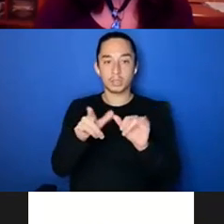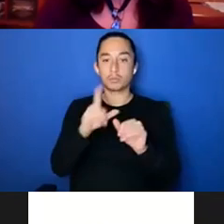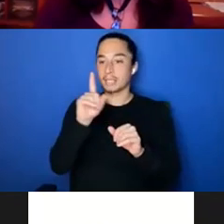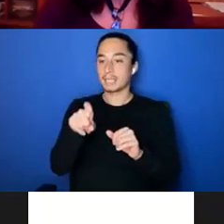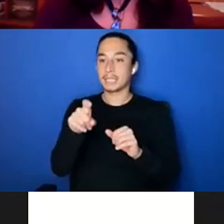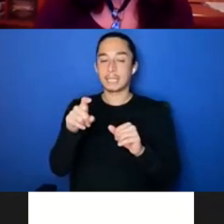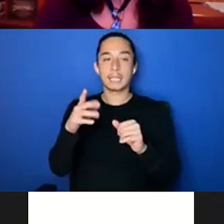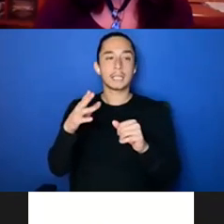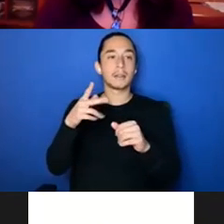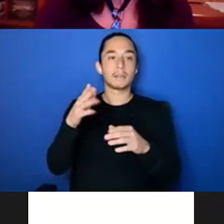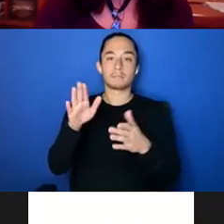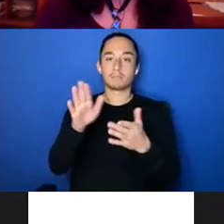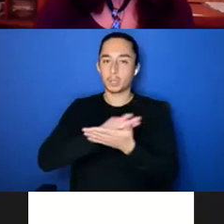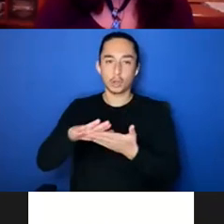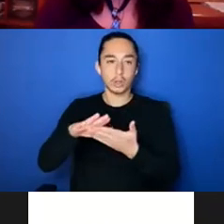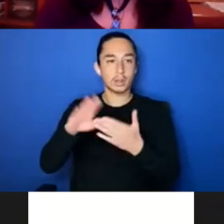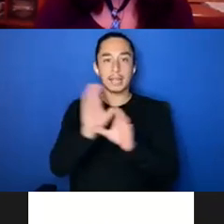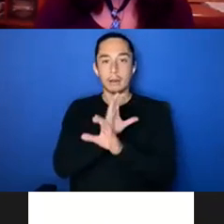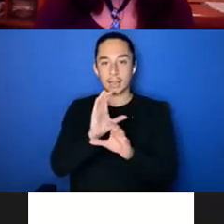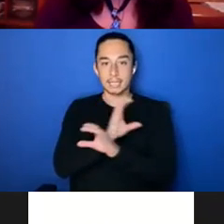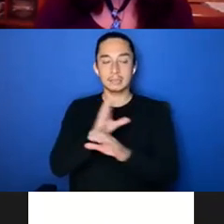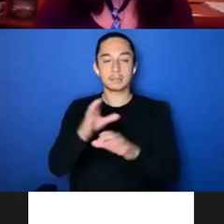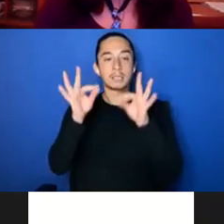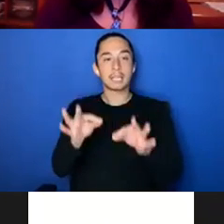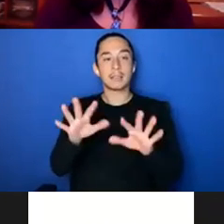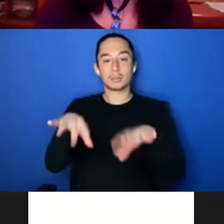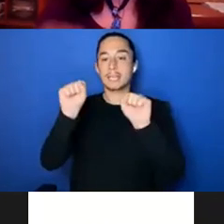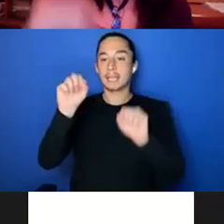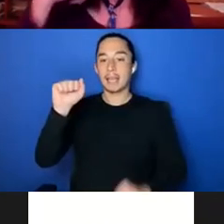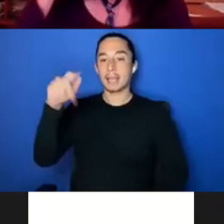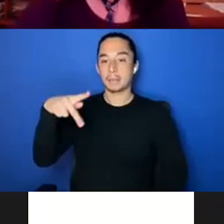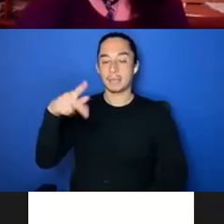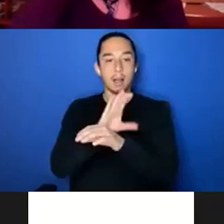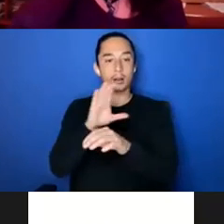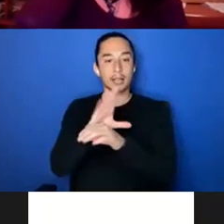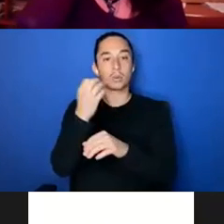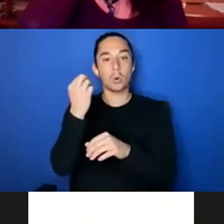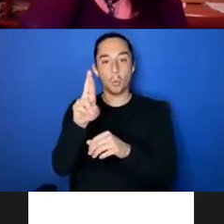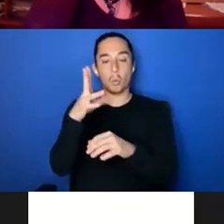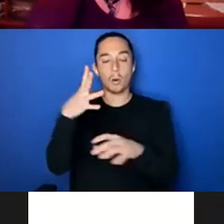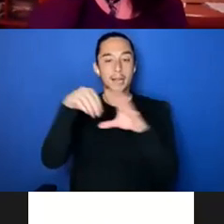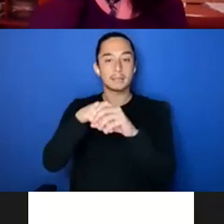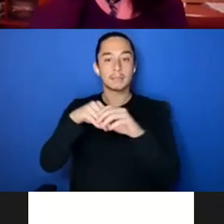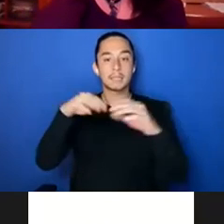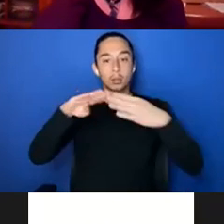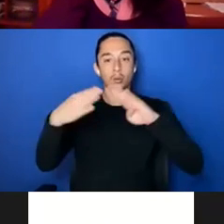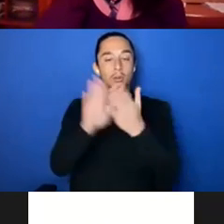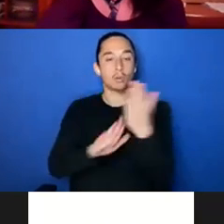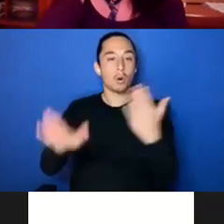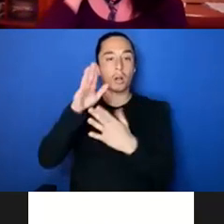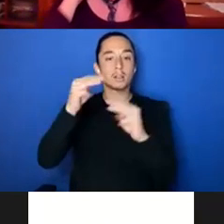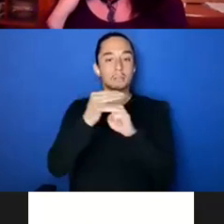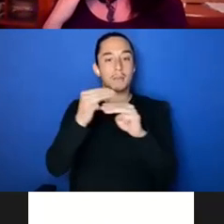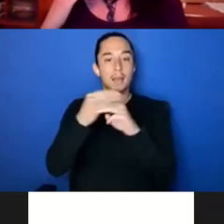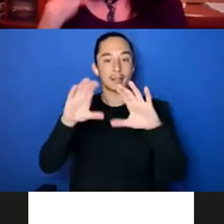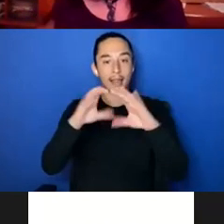pure calculus. So they choose either to do AP calculus or to participate in the community college math classes